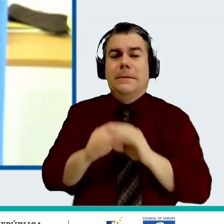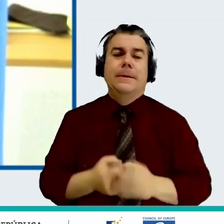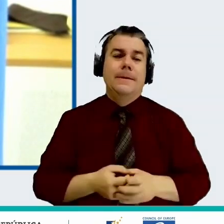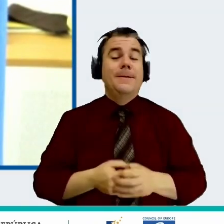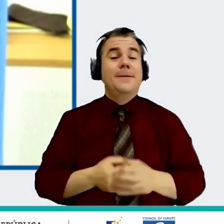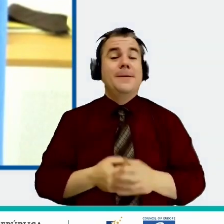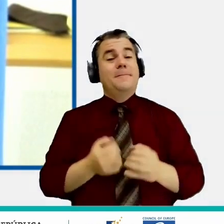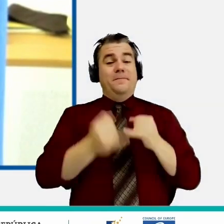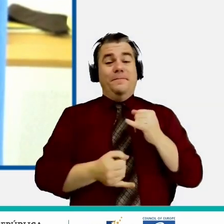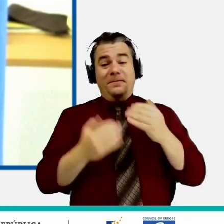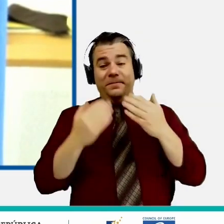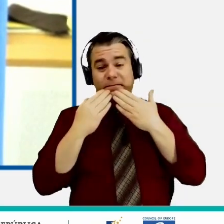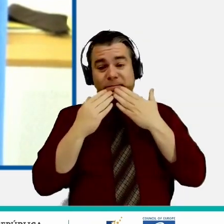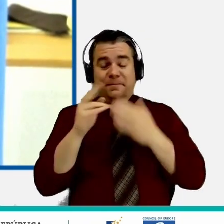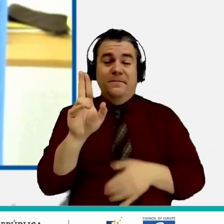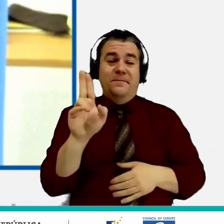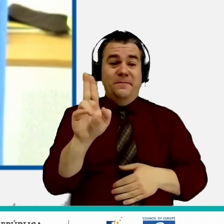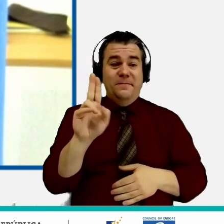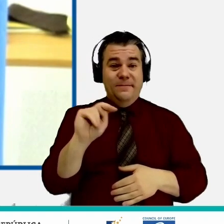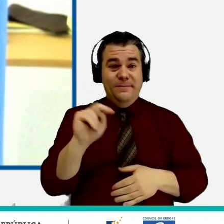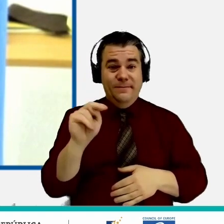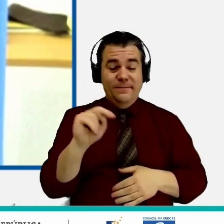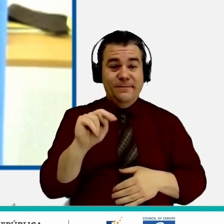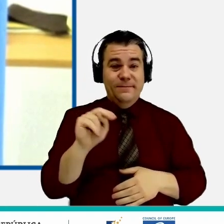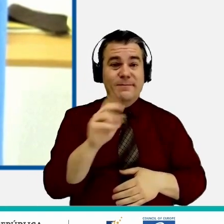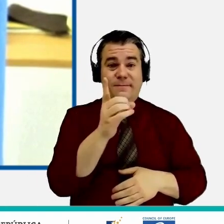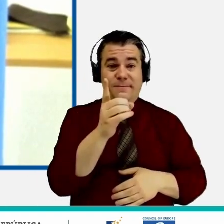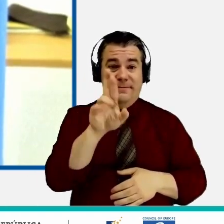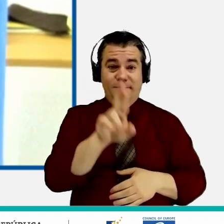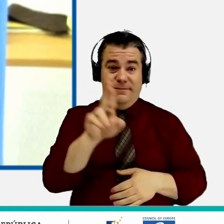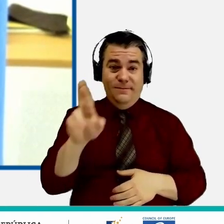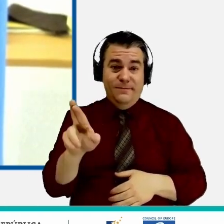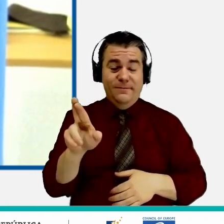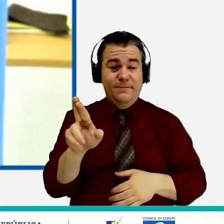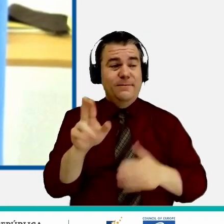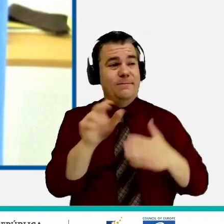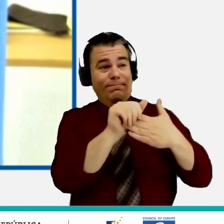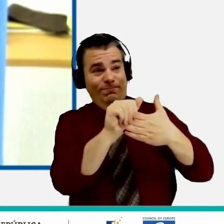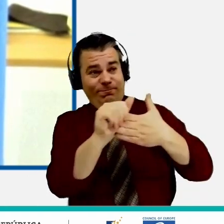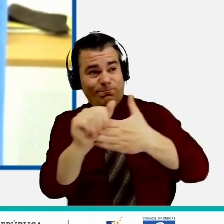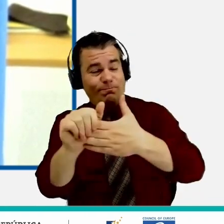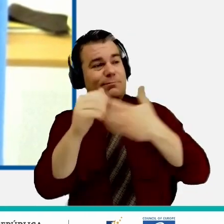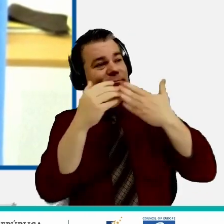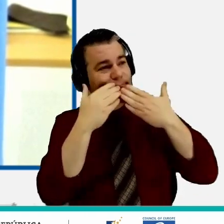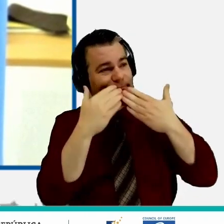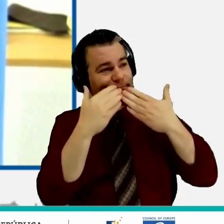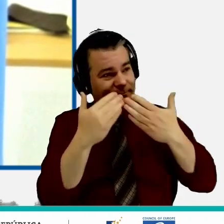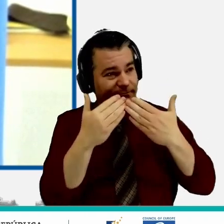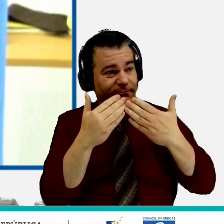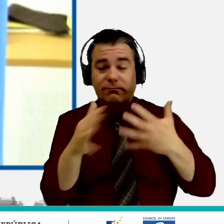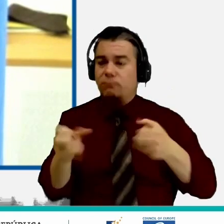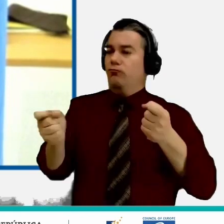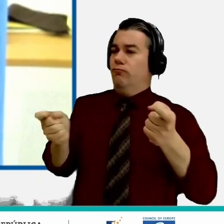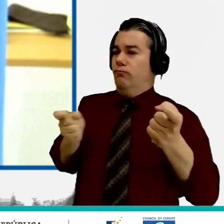the UN Office for Disaster Risk Reduction for their leadership, for hosting us today, for the excellent cooperation we